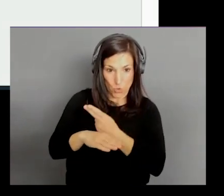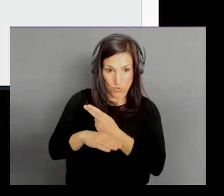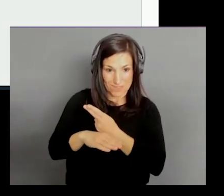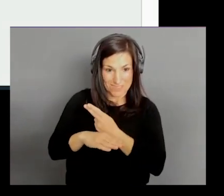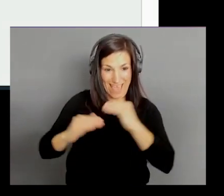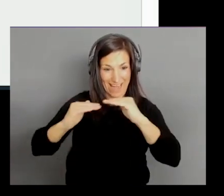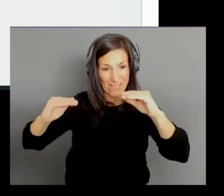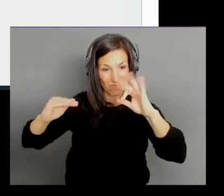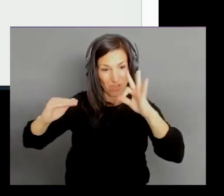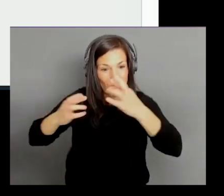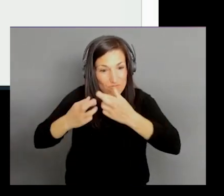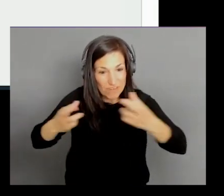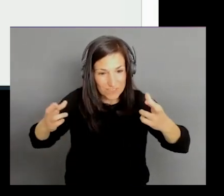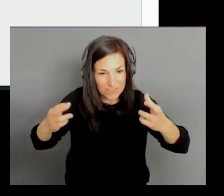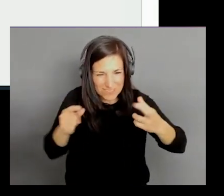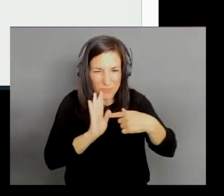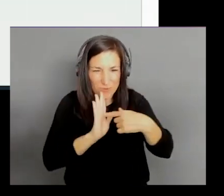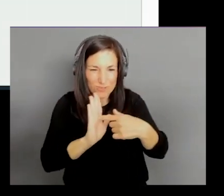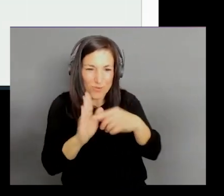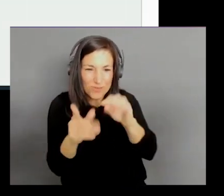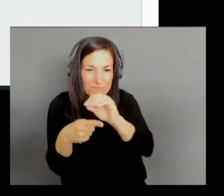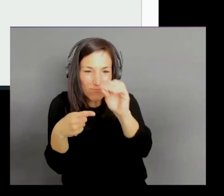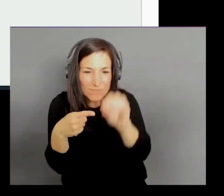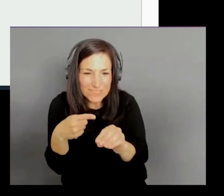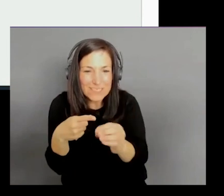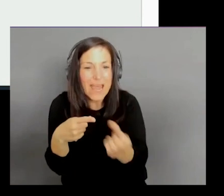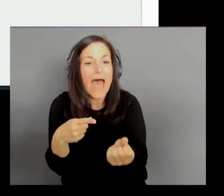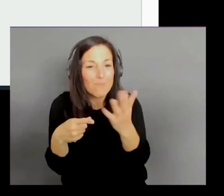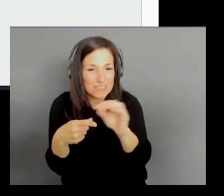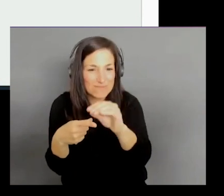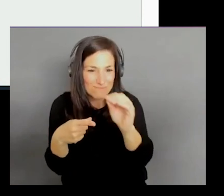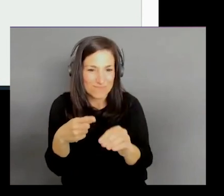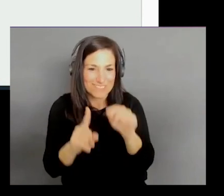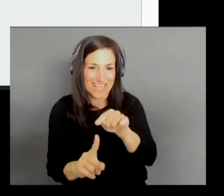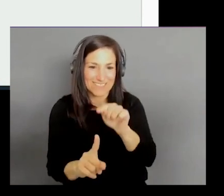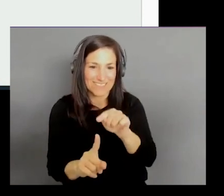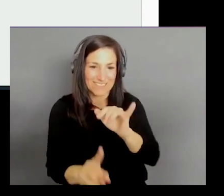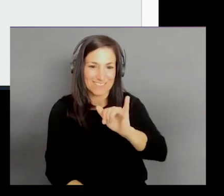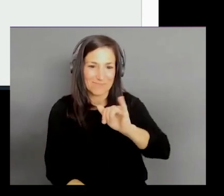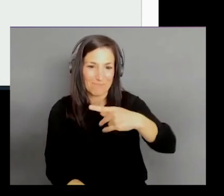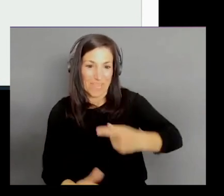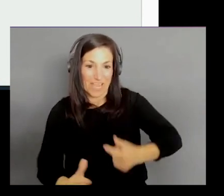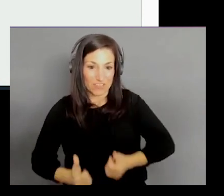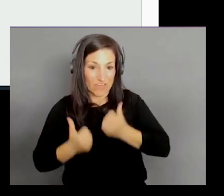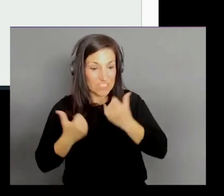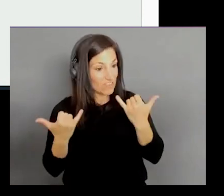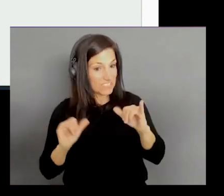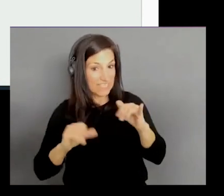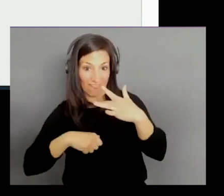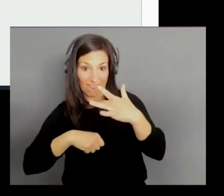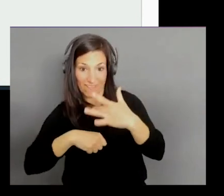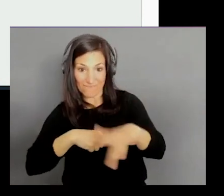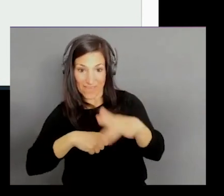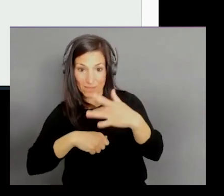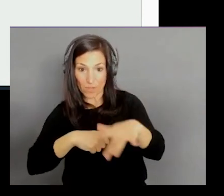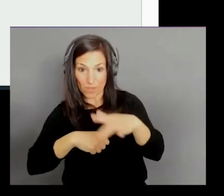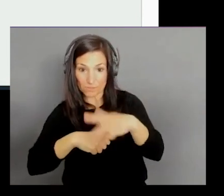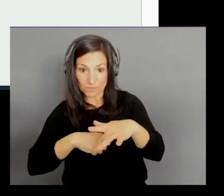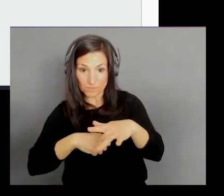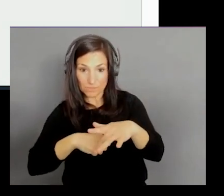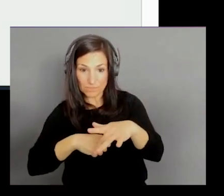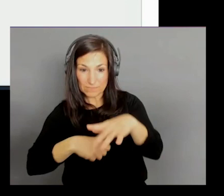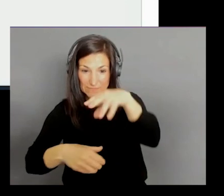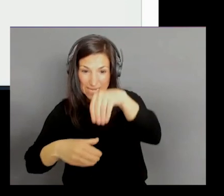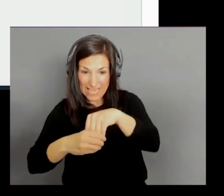percentage here about what percentage of IP addresses are still available within that